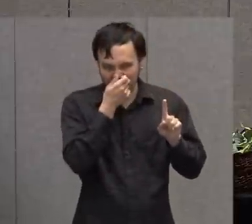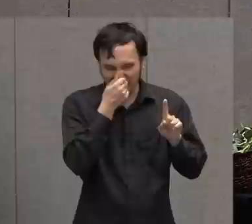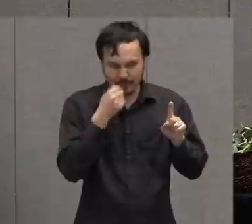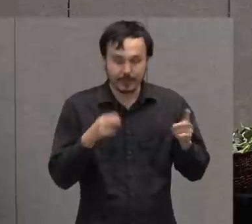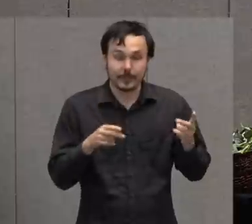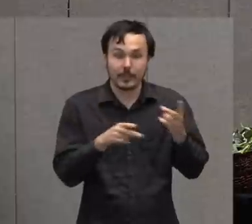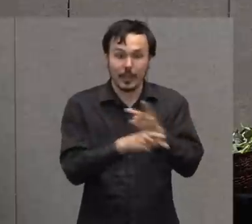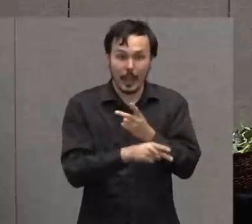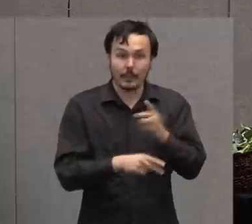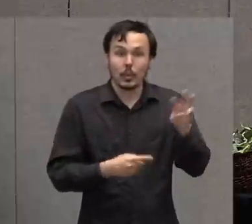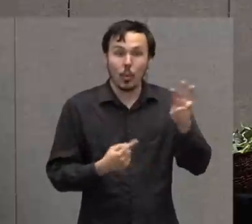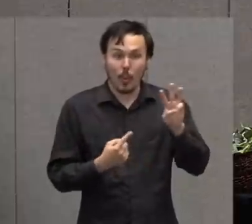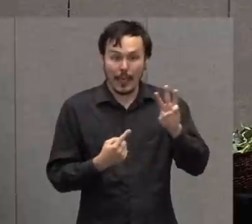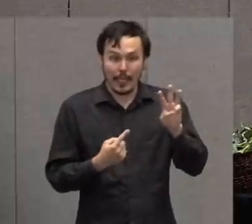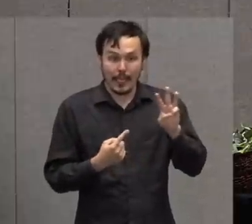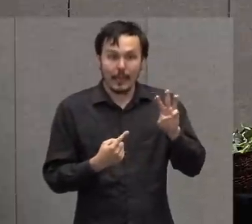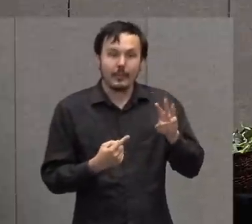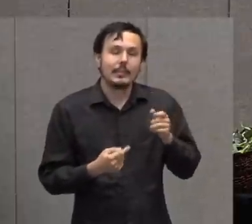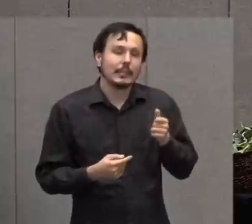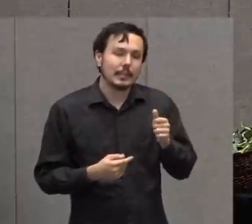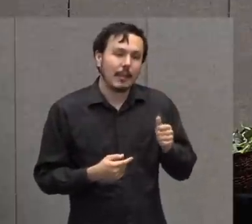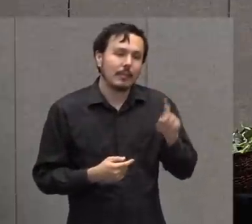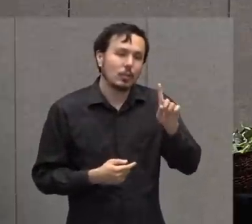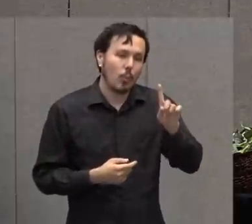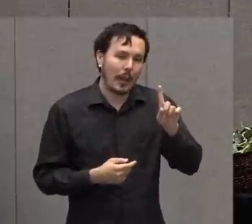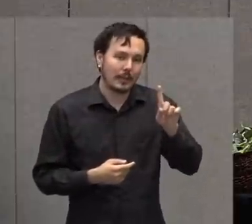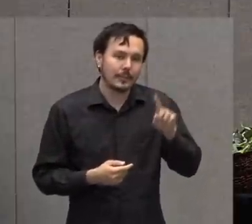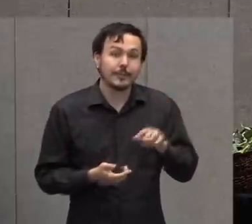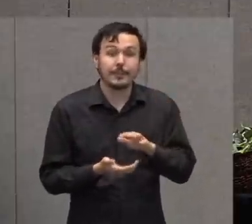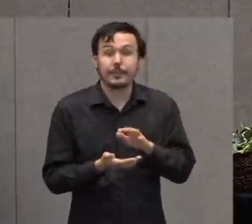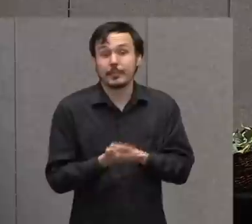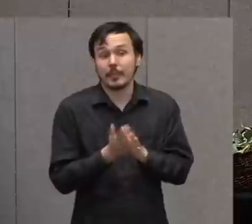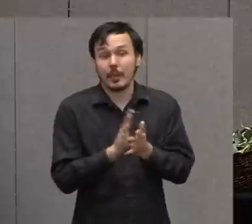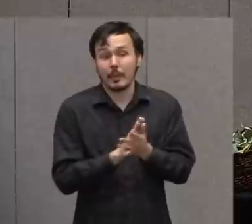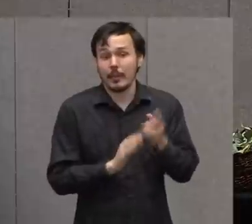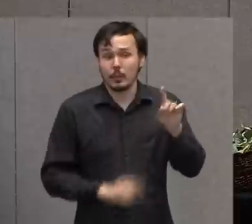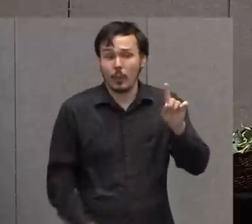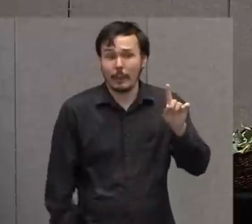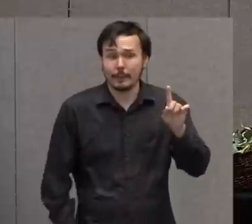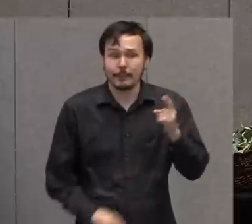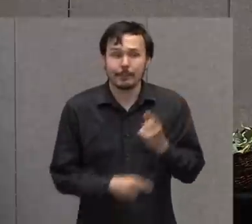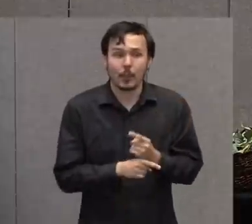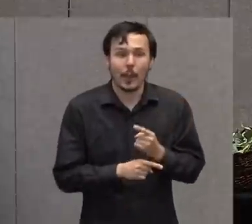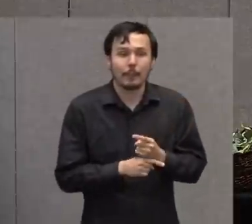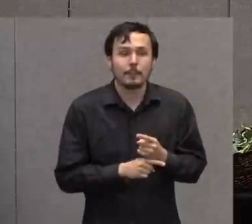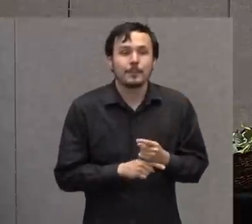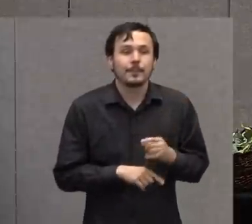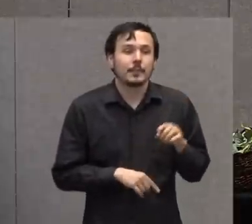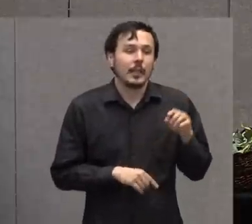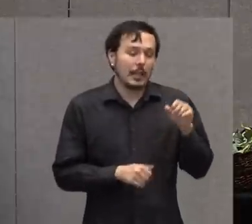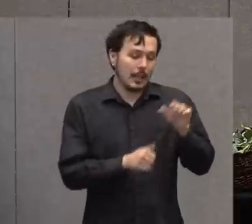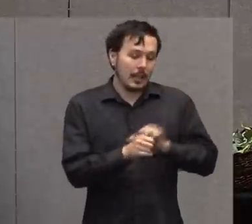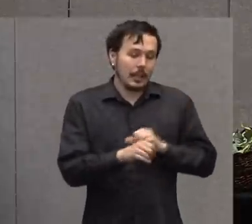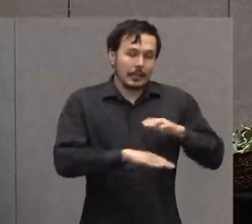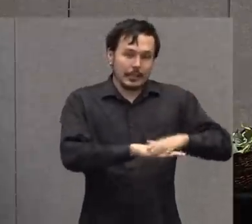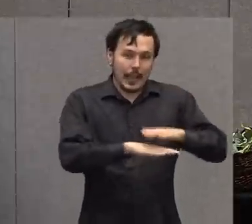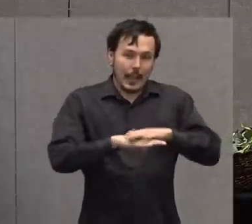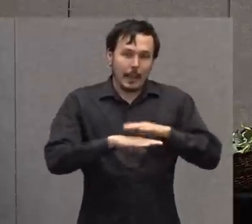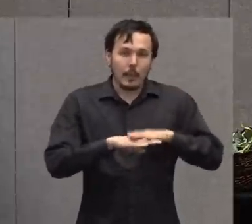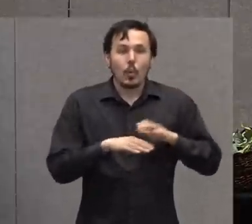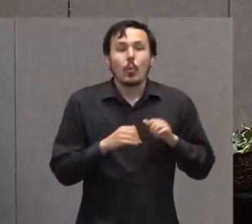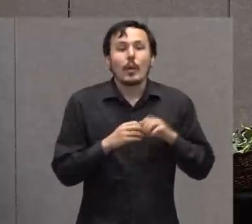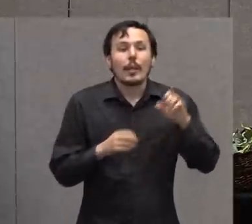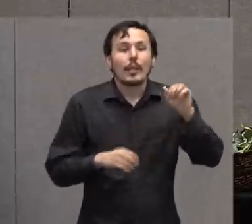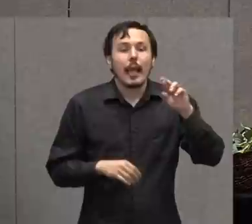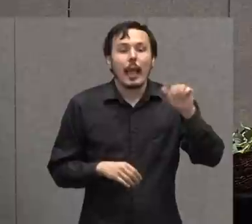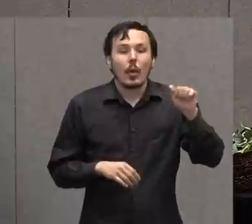times the width, which is 1, which just equals 1, right? So each of these tables had an area of 1, and